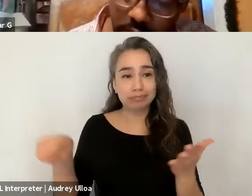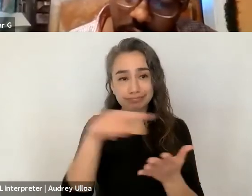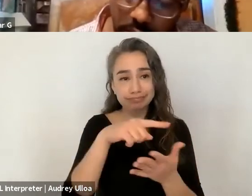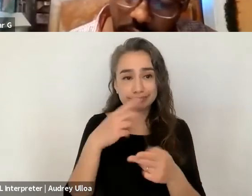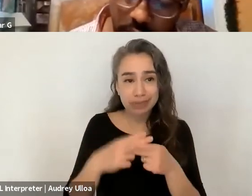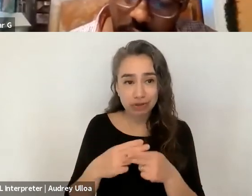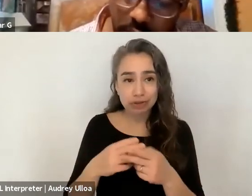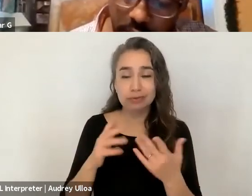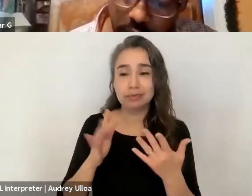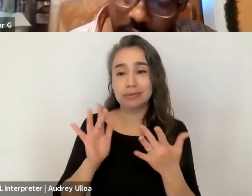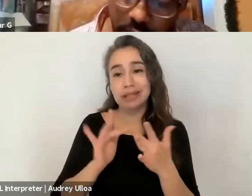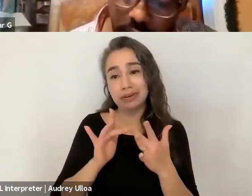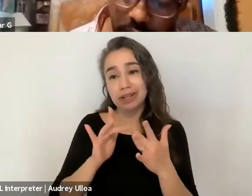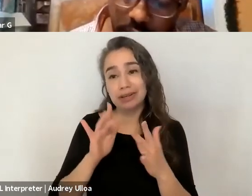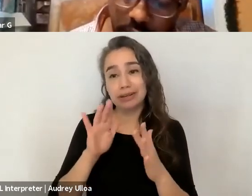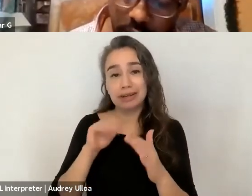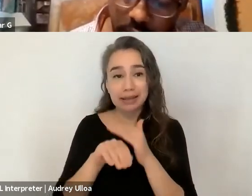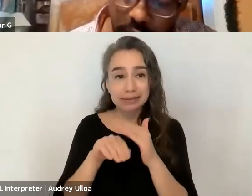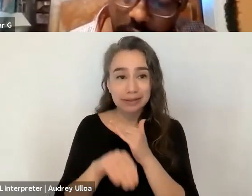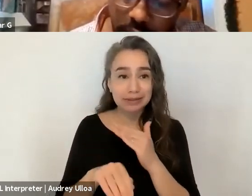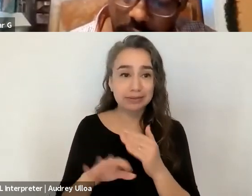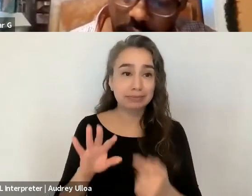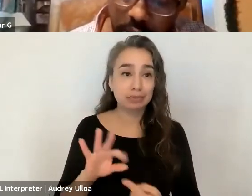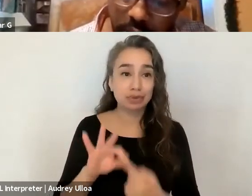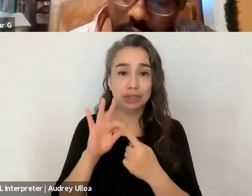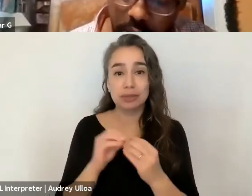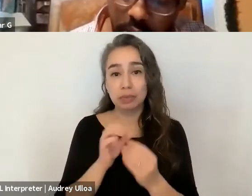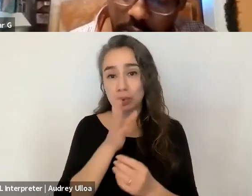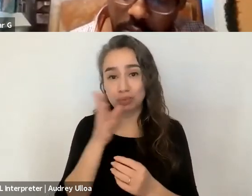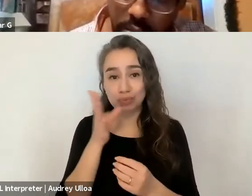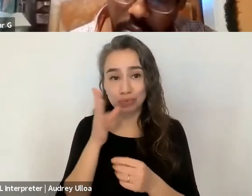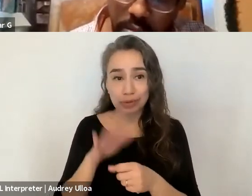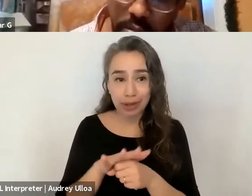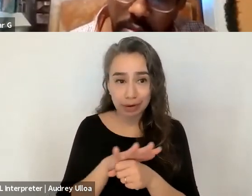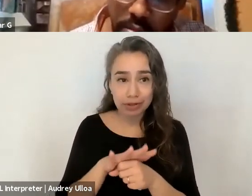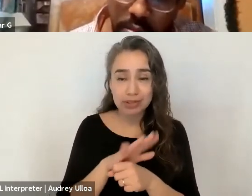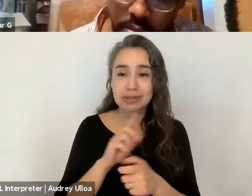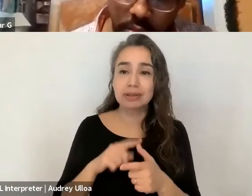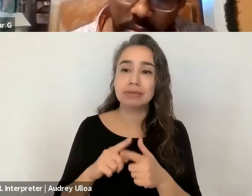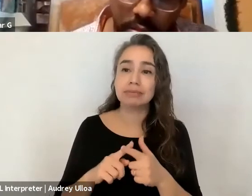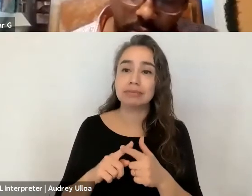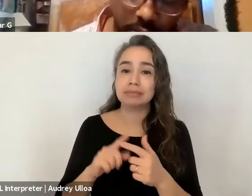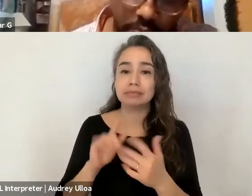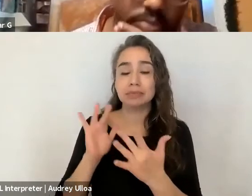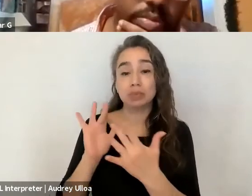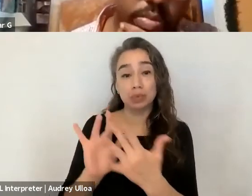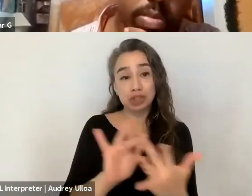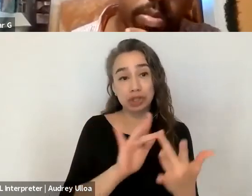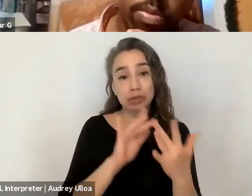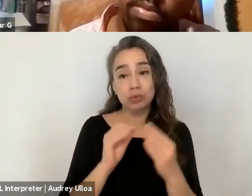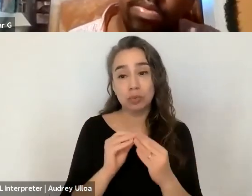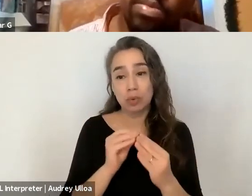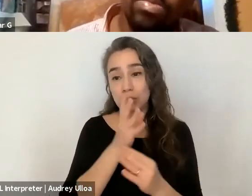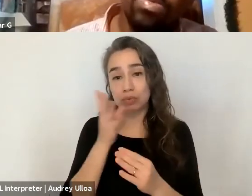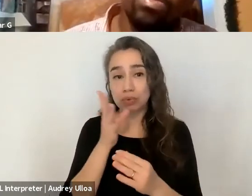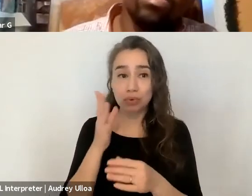access, particularly in more rural areas, and then just reaching rural parts of our community